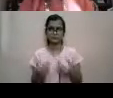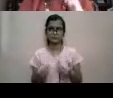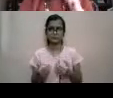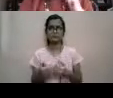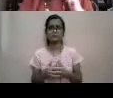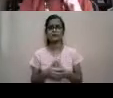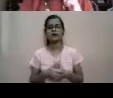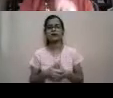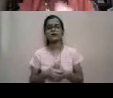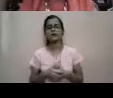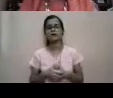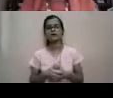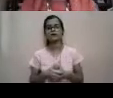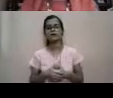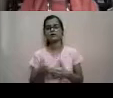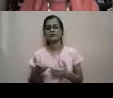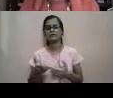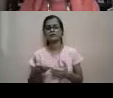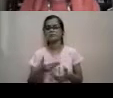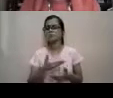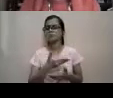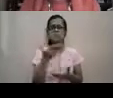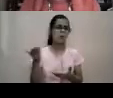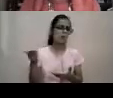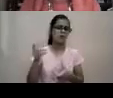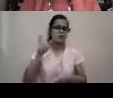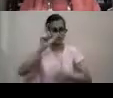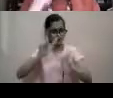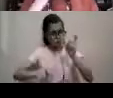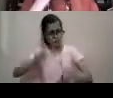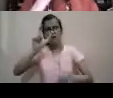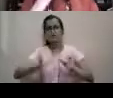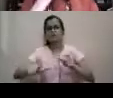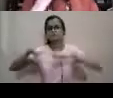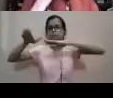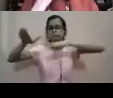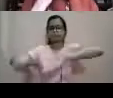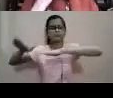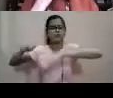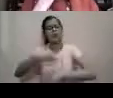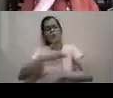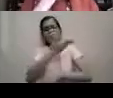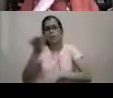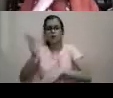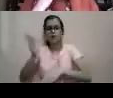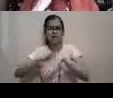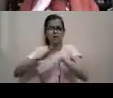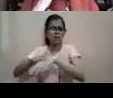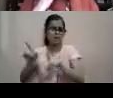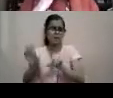dependencies, these inevitable human dependencies, such as death,